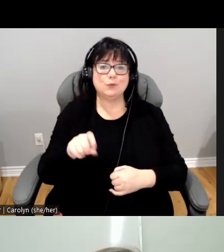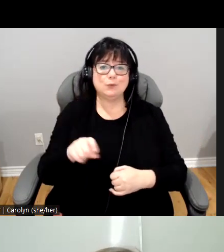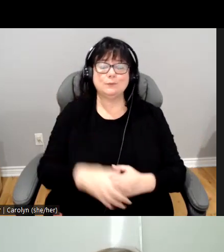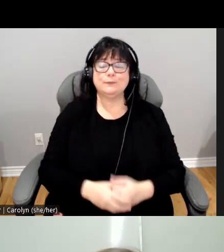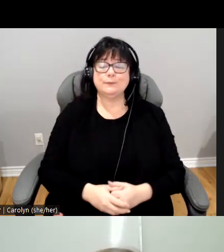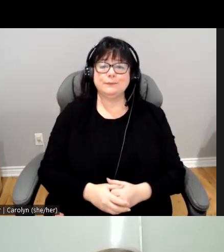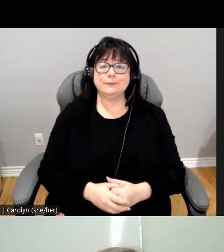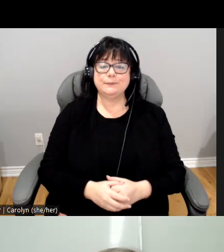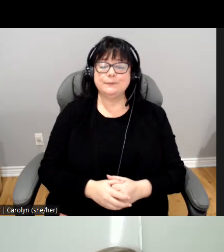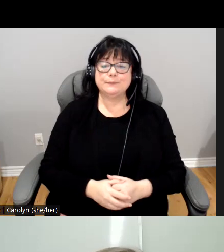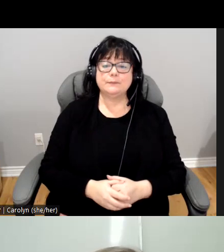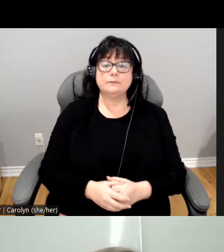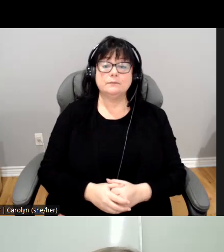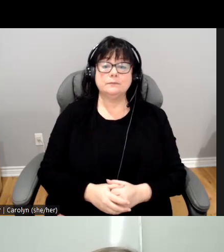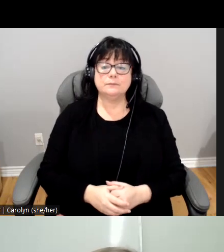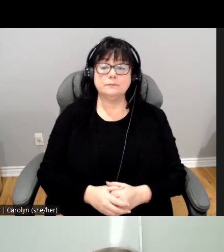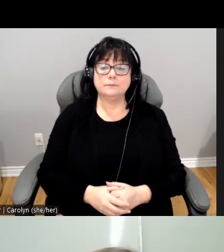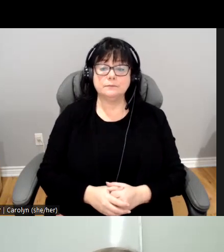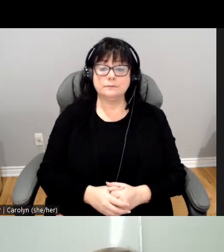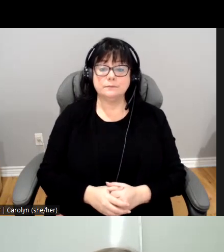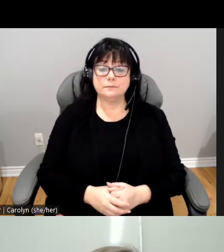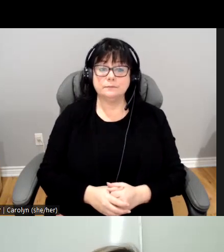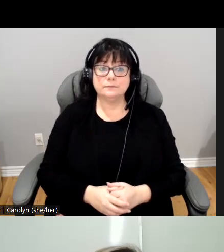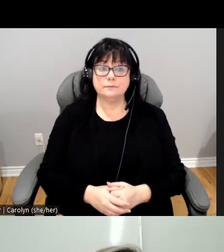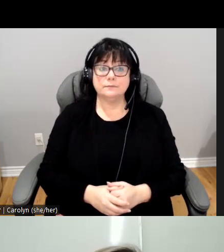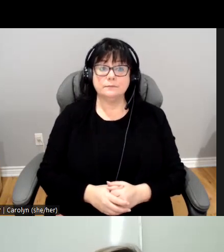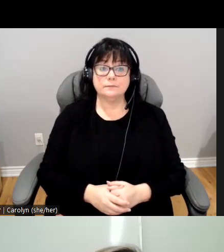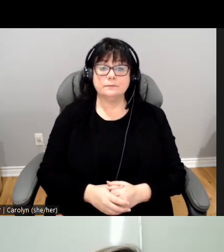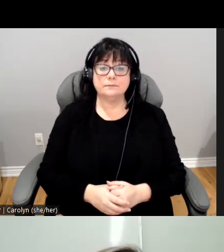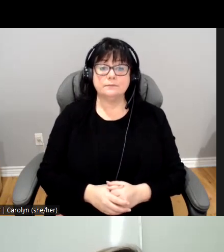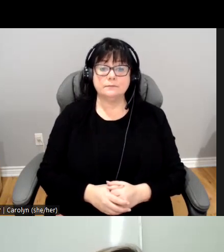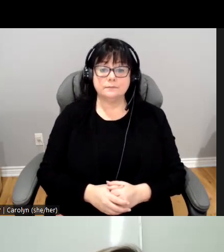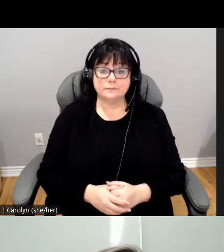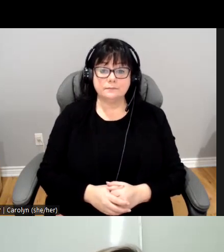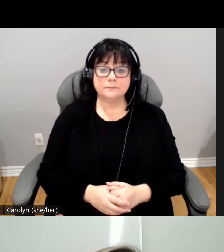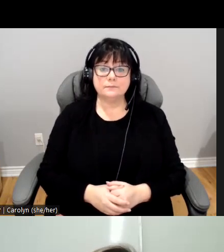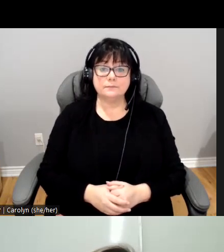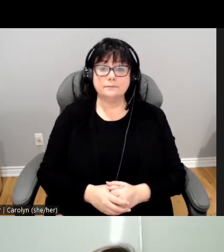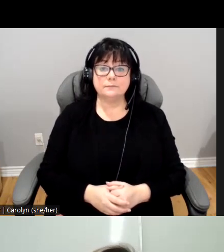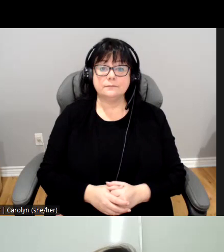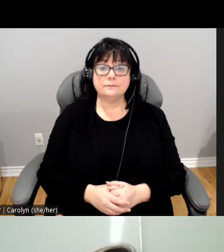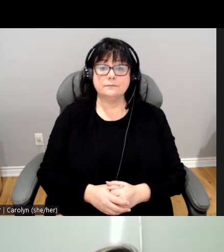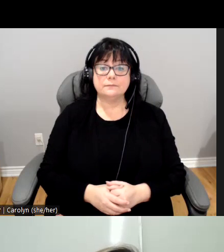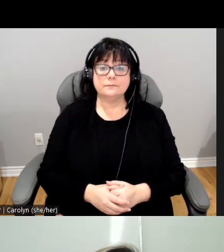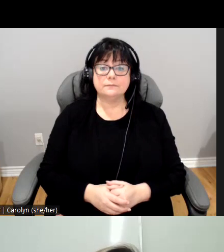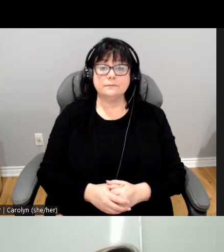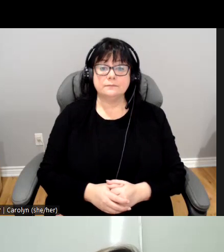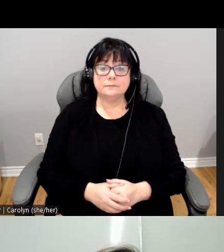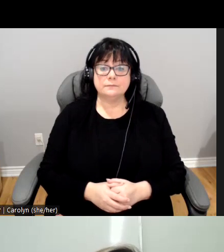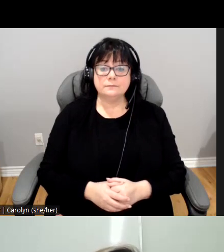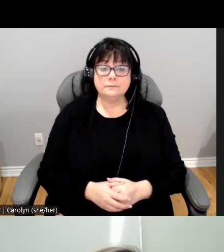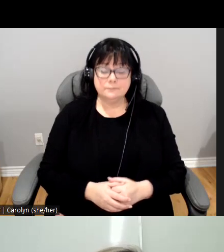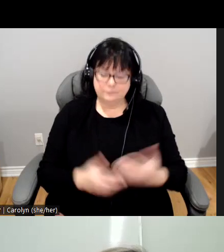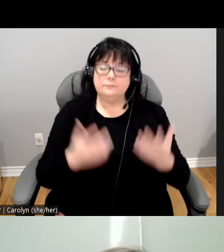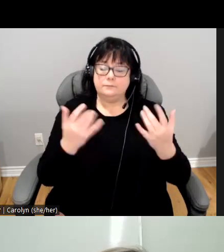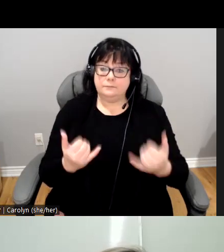So because we had this group of people, we wanted really to just try to get